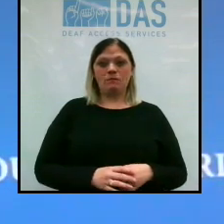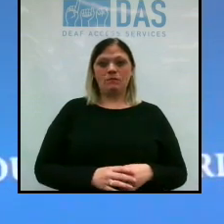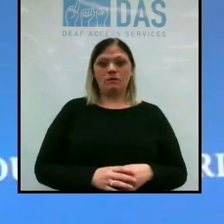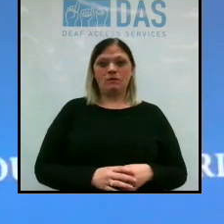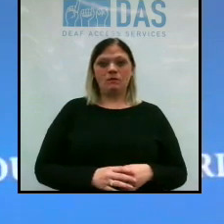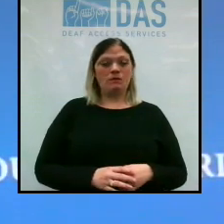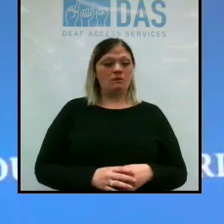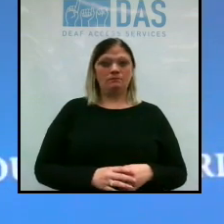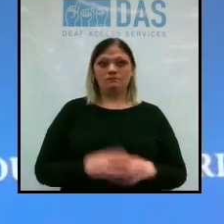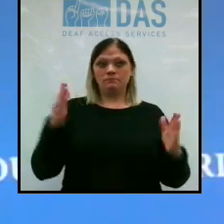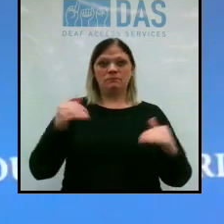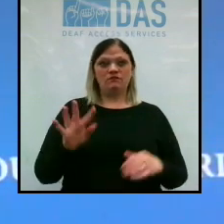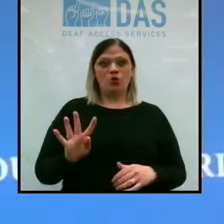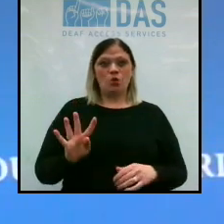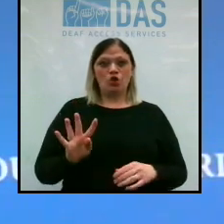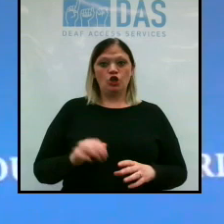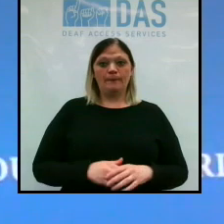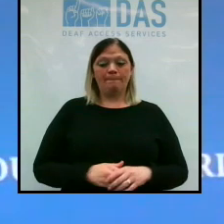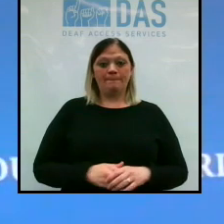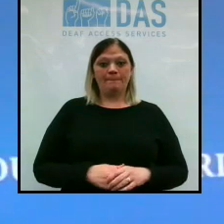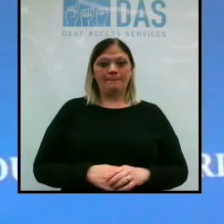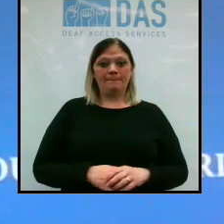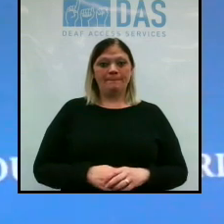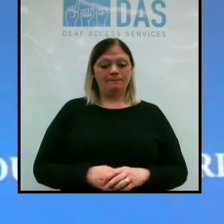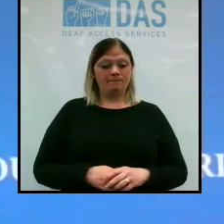Not Channel 4. Kelsey Anderson, Dan Telvach.